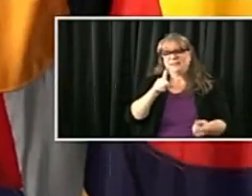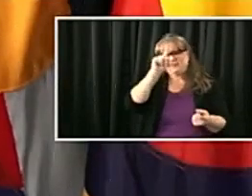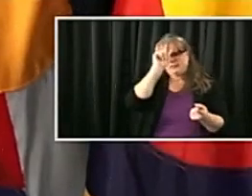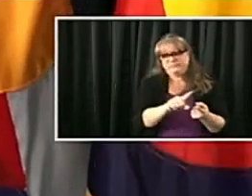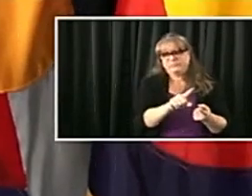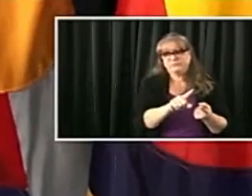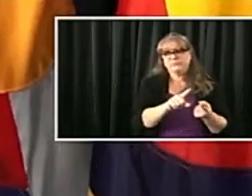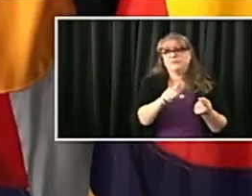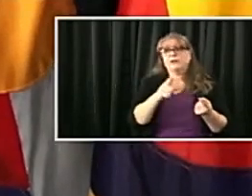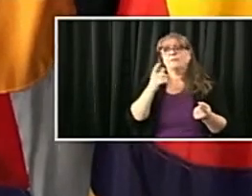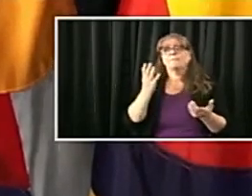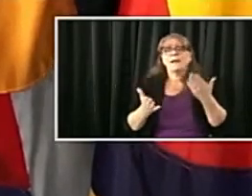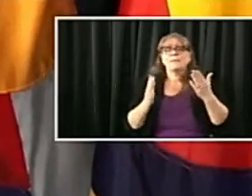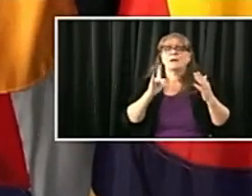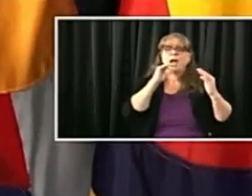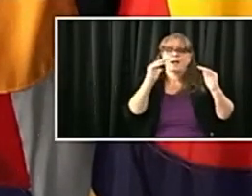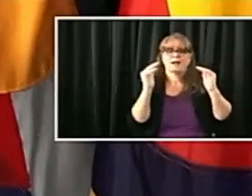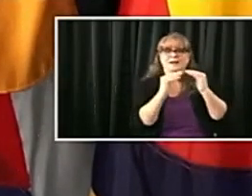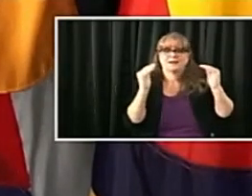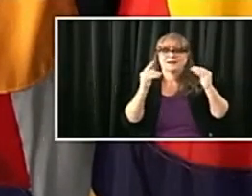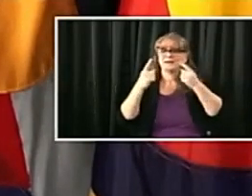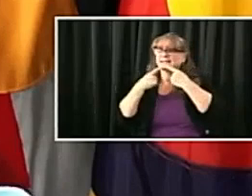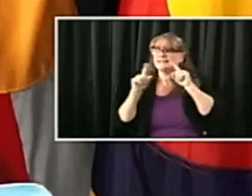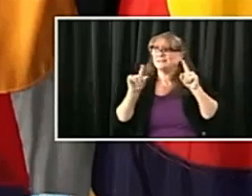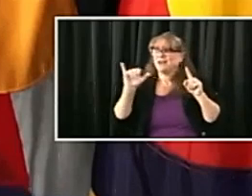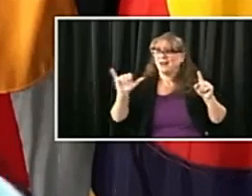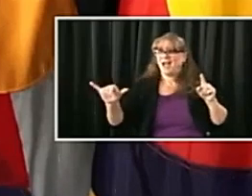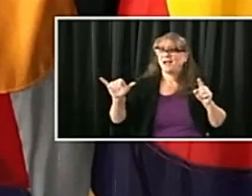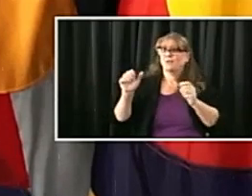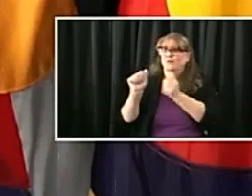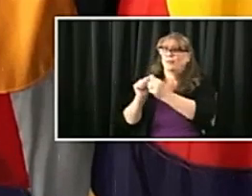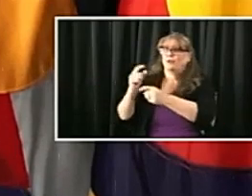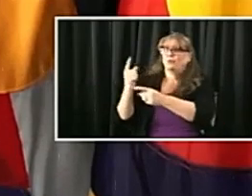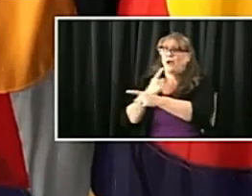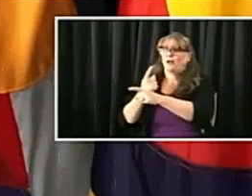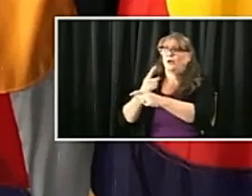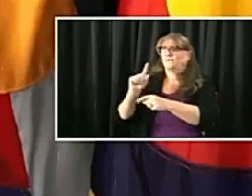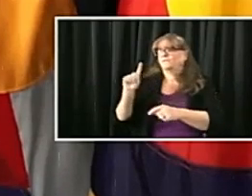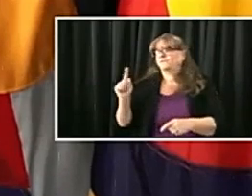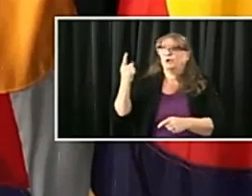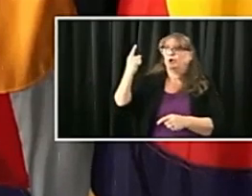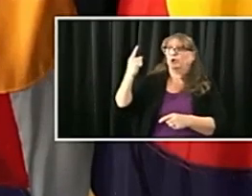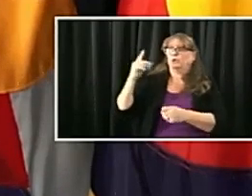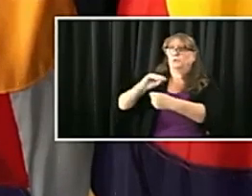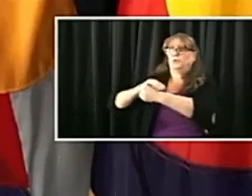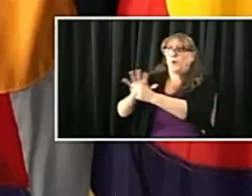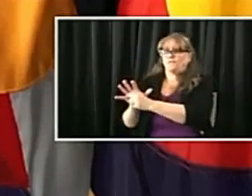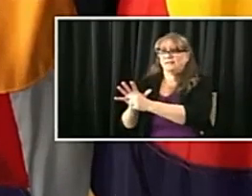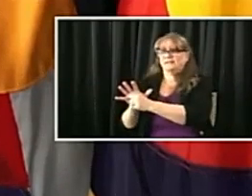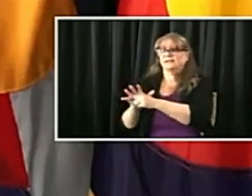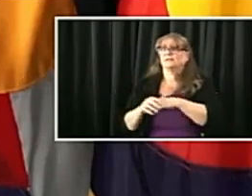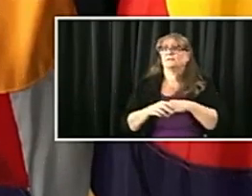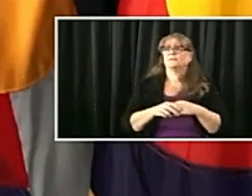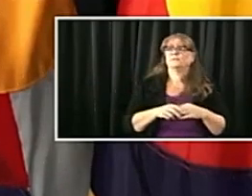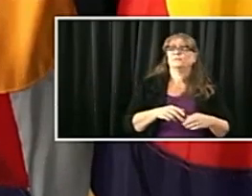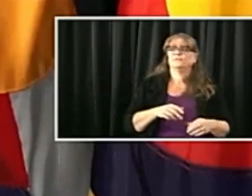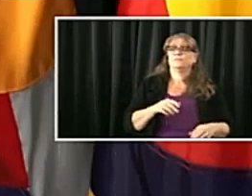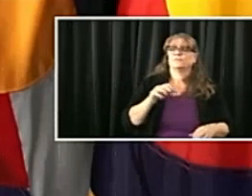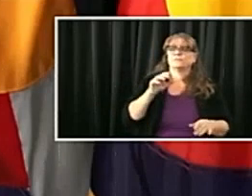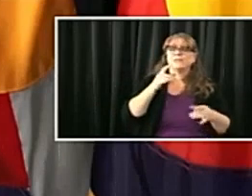with the original virus. So these are hypothetical numbers, but if a mask is 60%